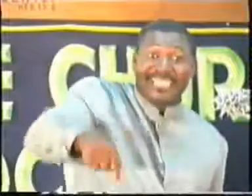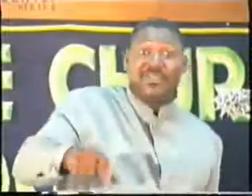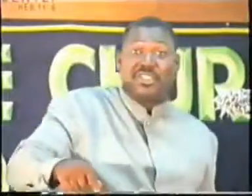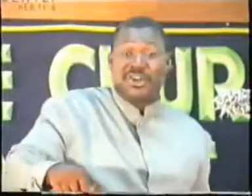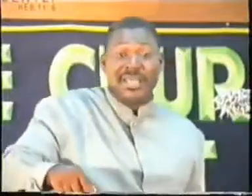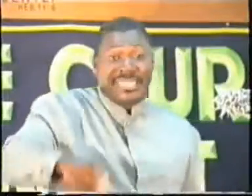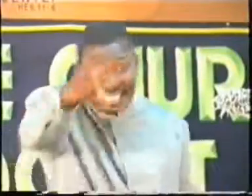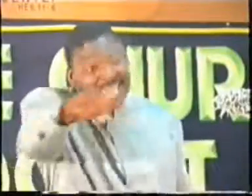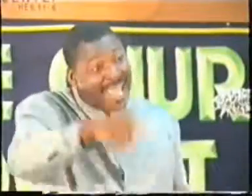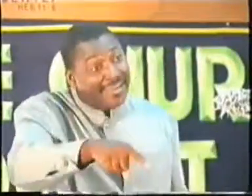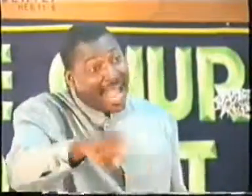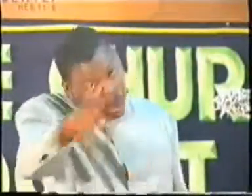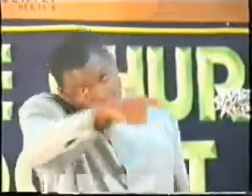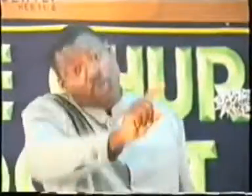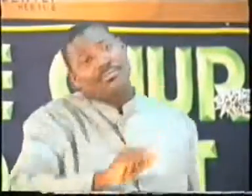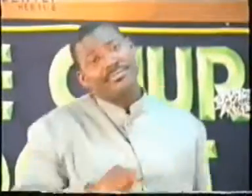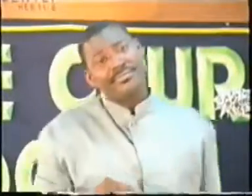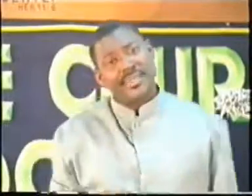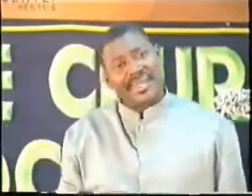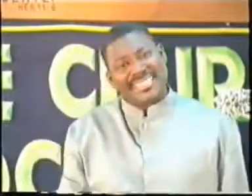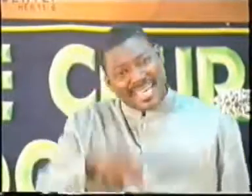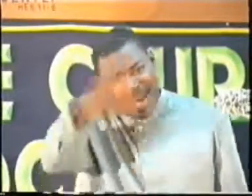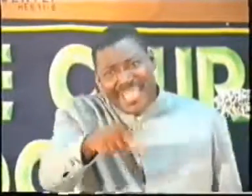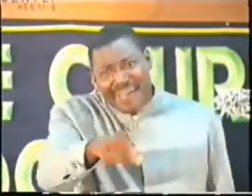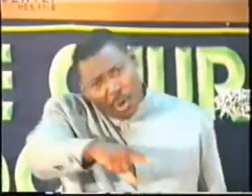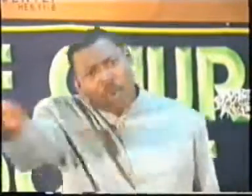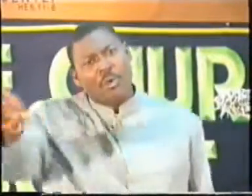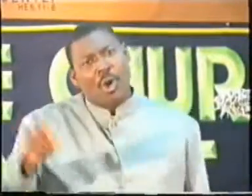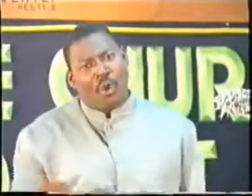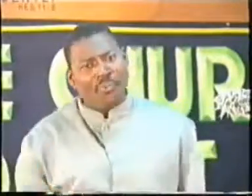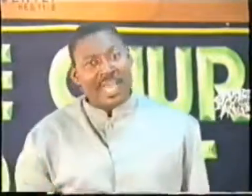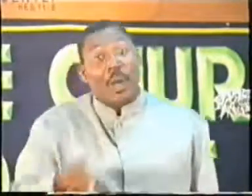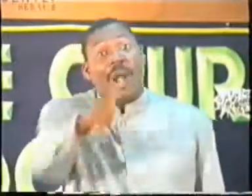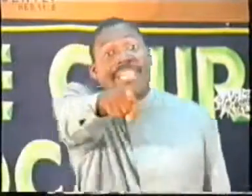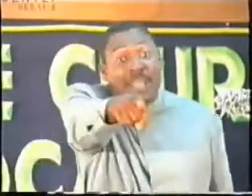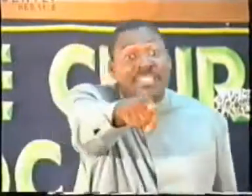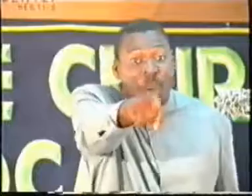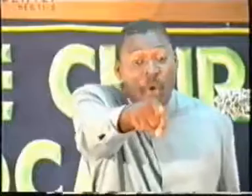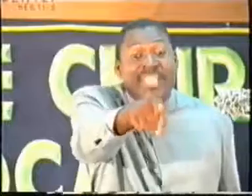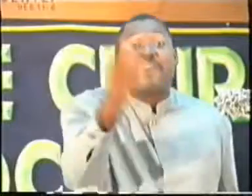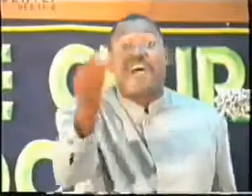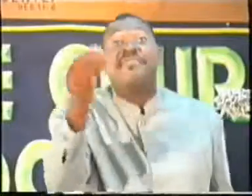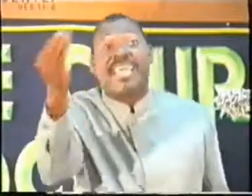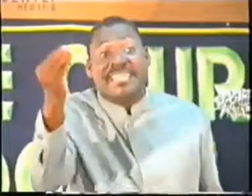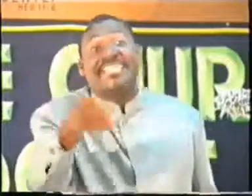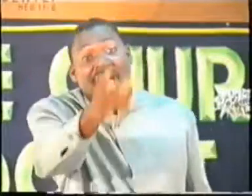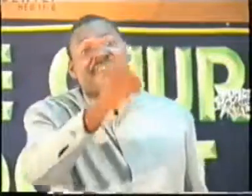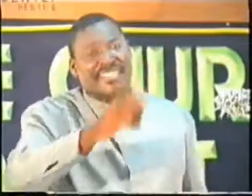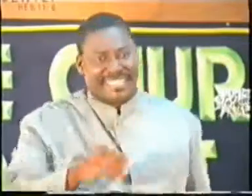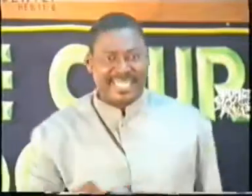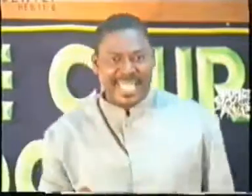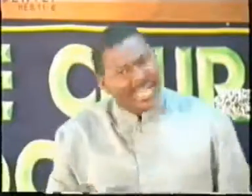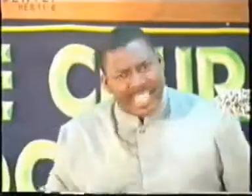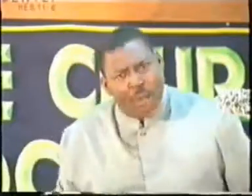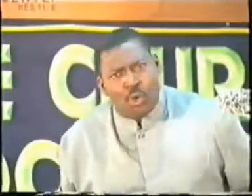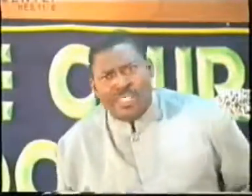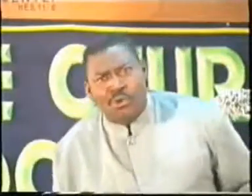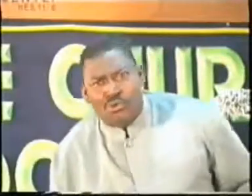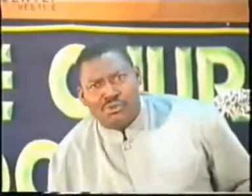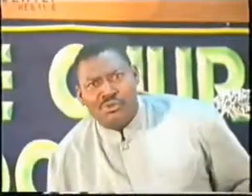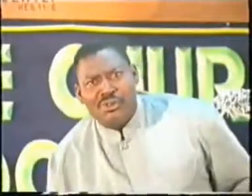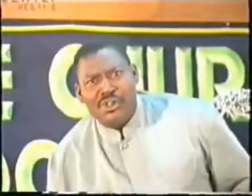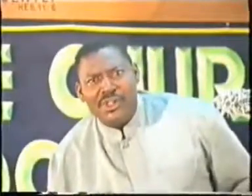in this country no sɛ ne yere yare a ɛhɔ ne wɔkɔ sɛ ne ma yare ɛhɔ ne wɔde wɔnkɔ na wɔaka kyerɛ wɔ sɛ wo yɛ 5 days dry fasting enti yɛku